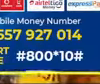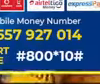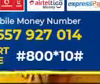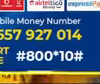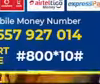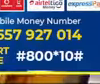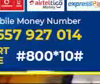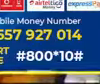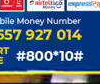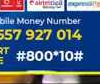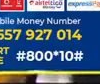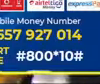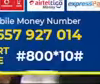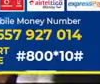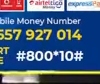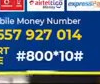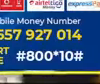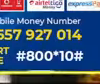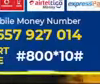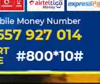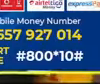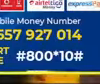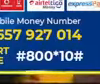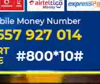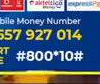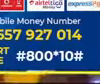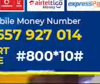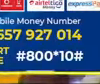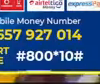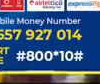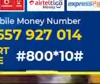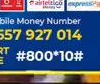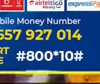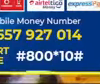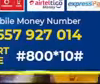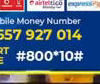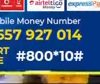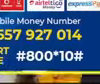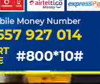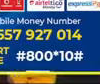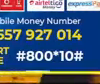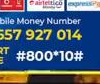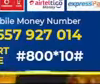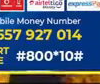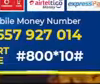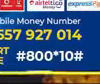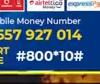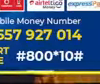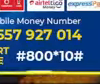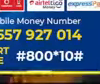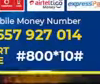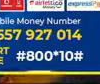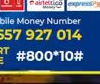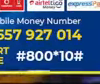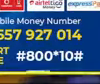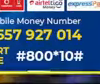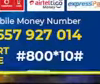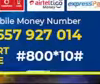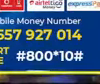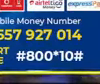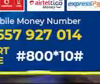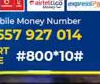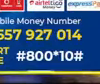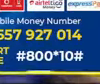they are amazing gentlemen and ladies, marvelous intercessors. I have seen them pray. I know they can